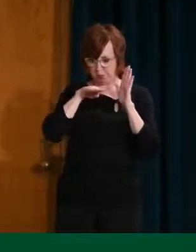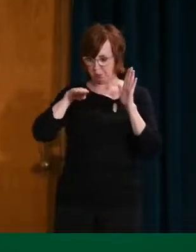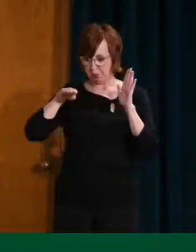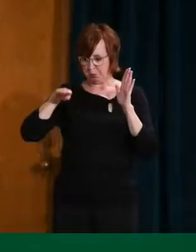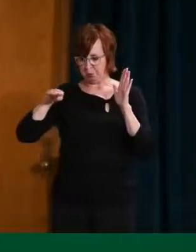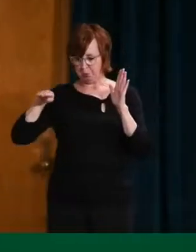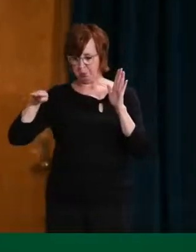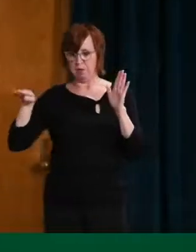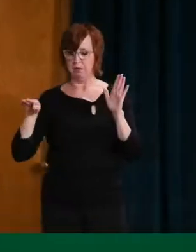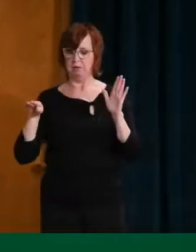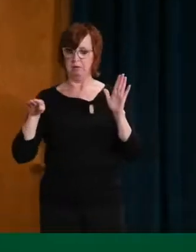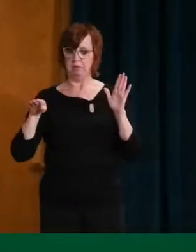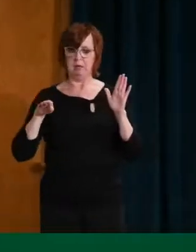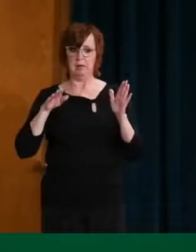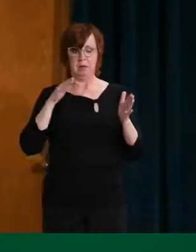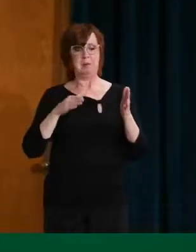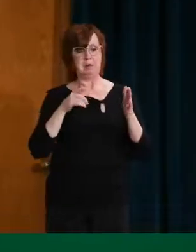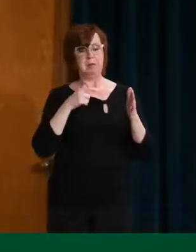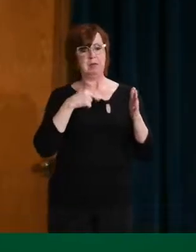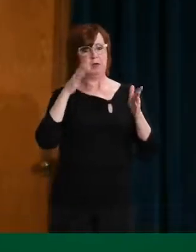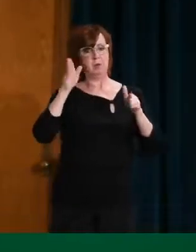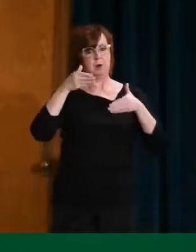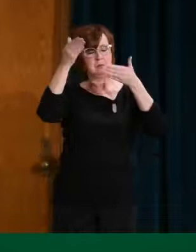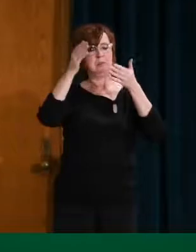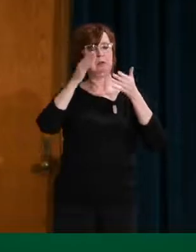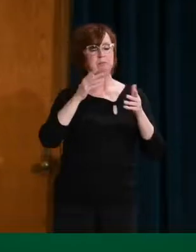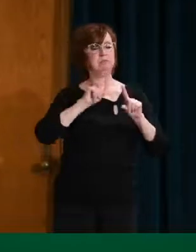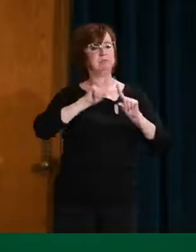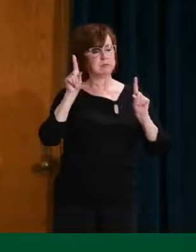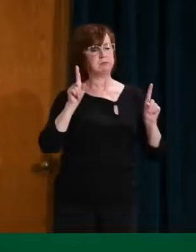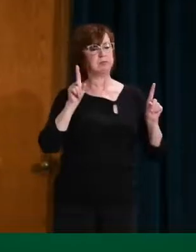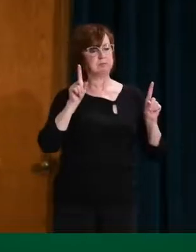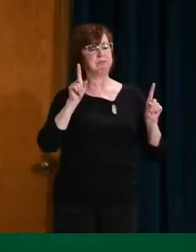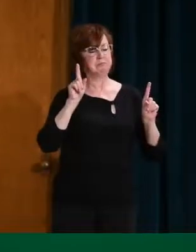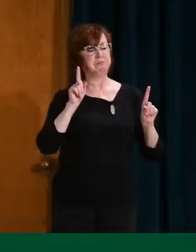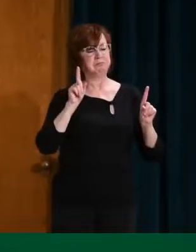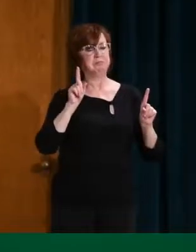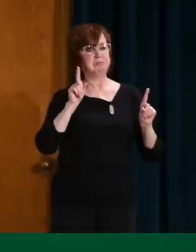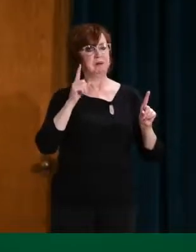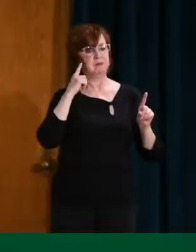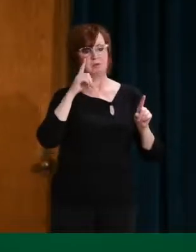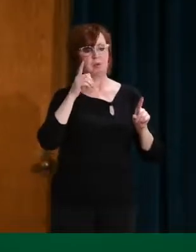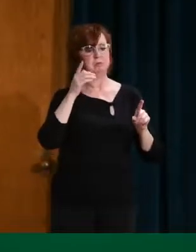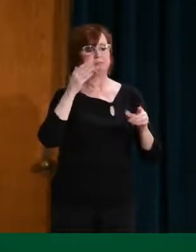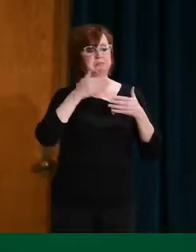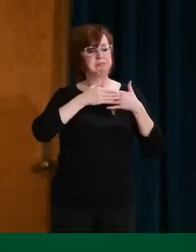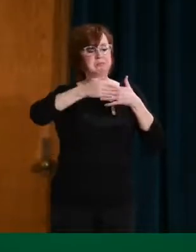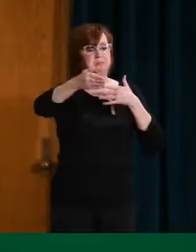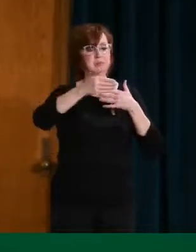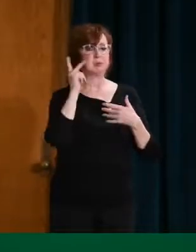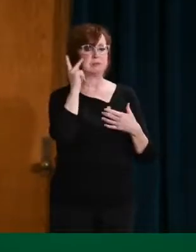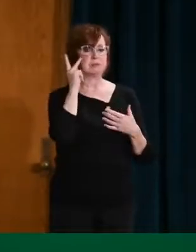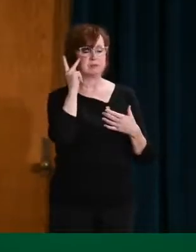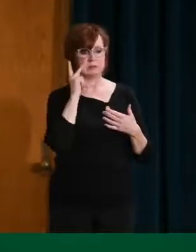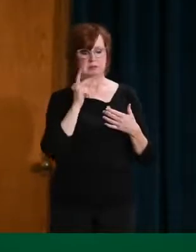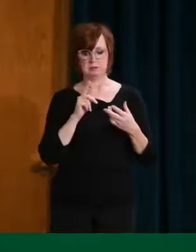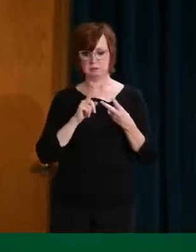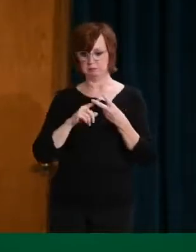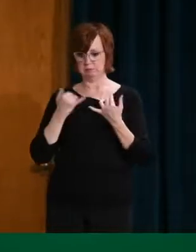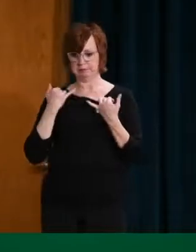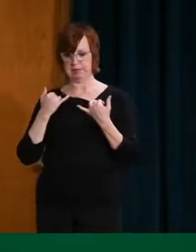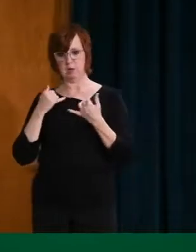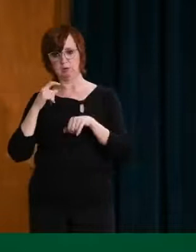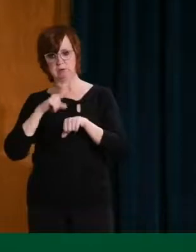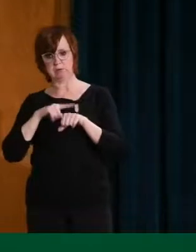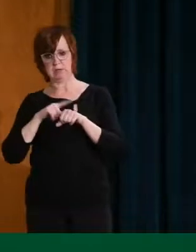at this point, we do want to limit unnecessary travel, obviously between households, but also